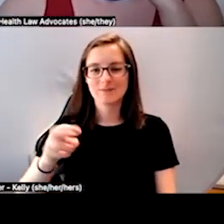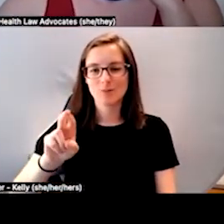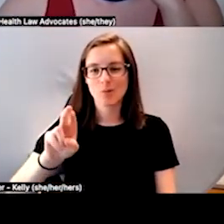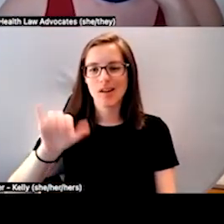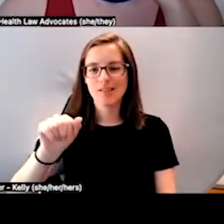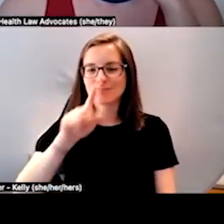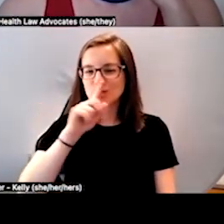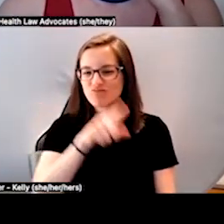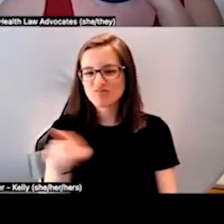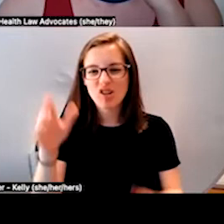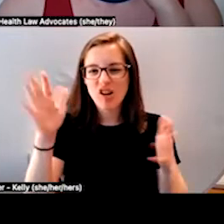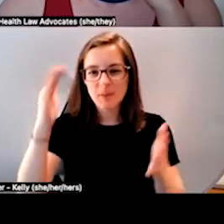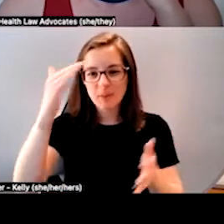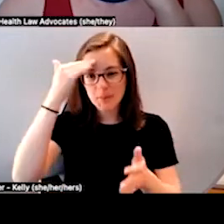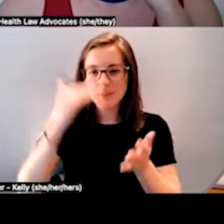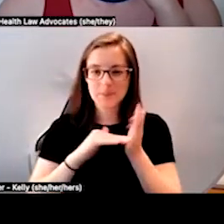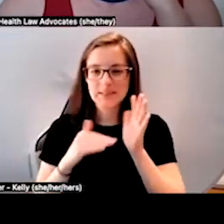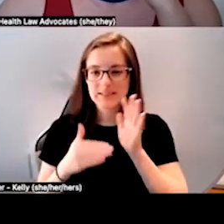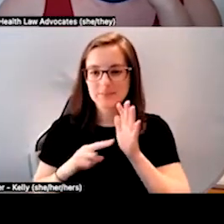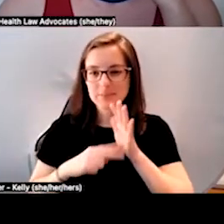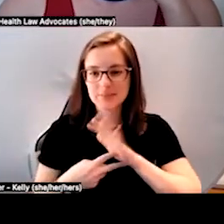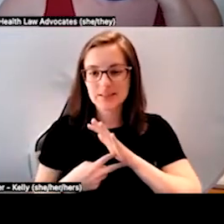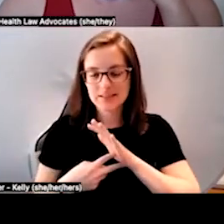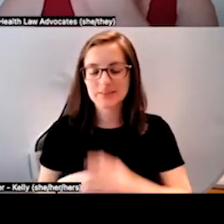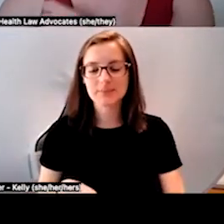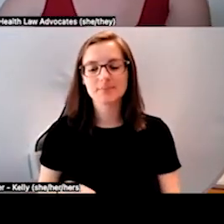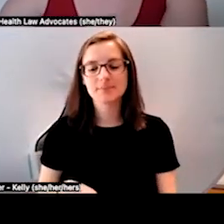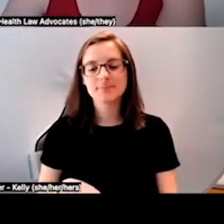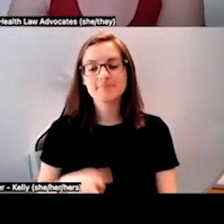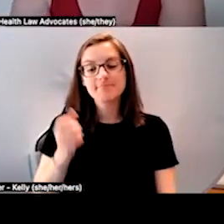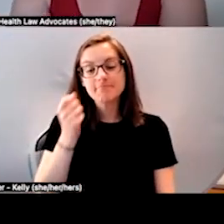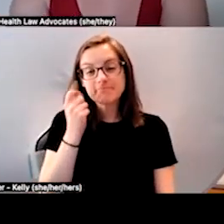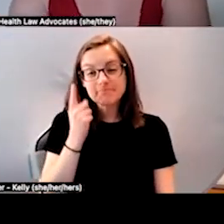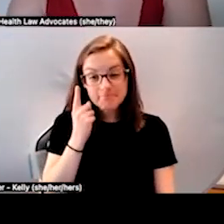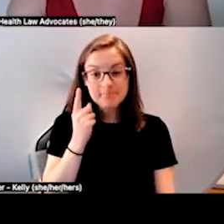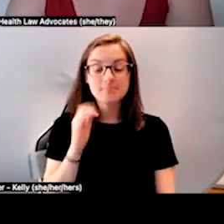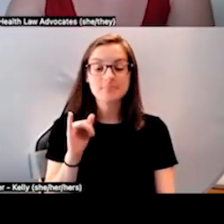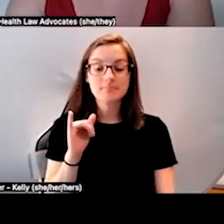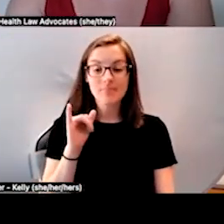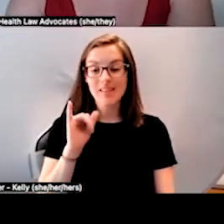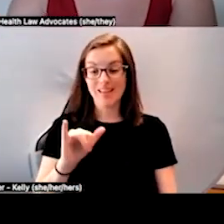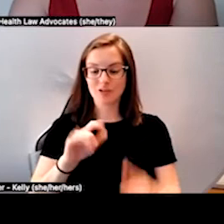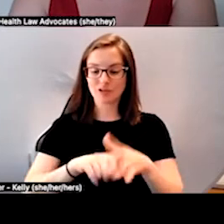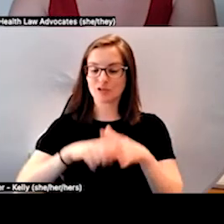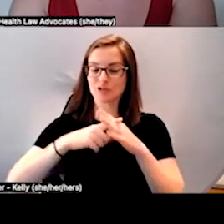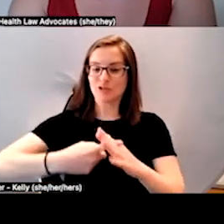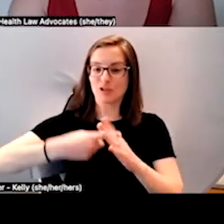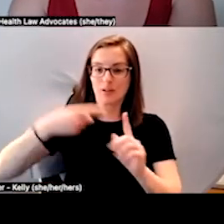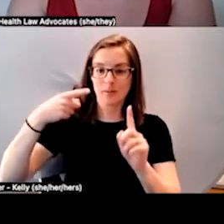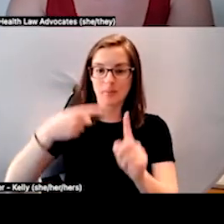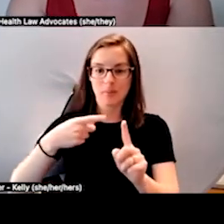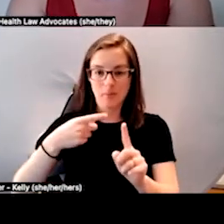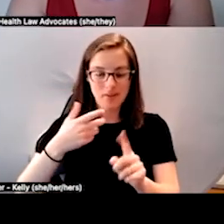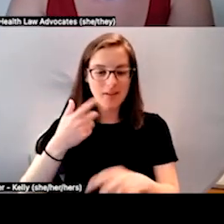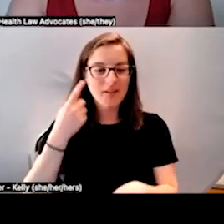already familiar with. But because it is sort of the touchstone for all of the coverage